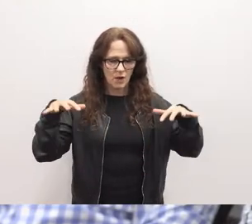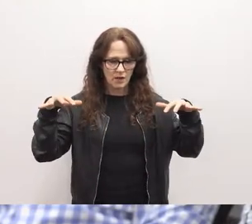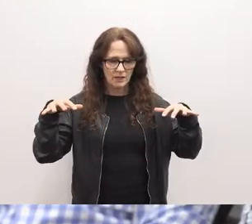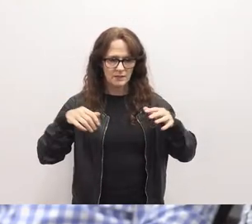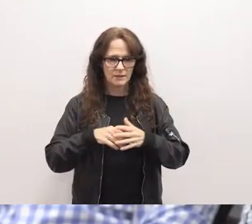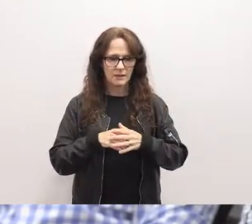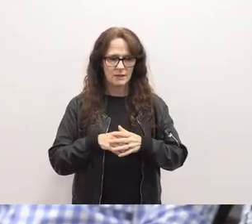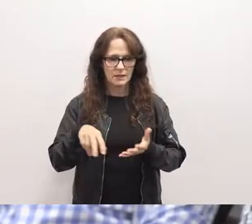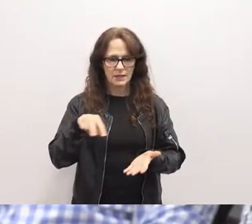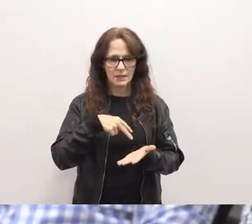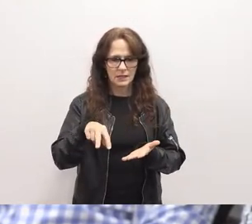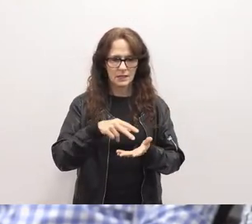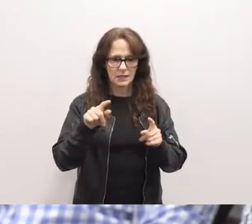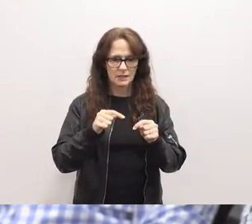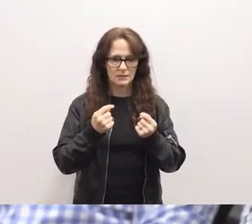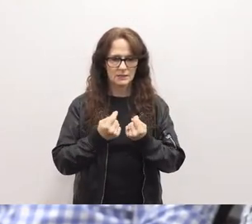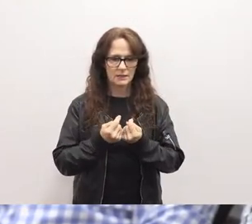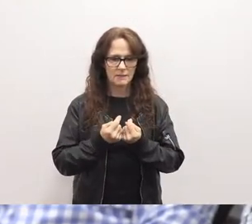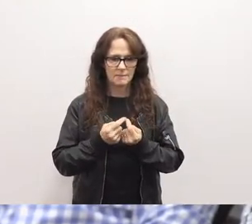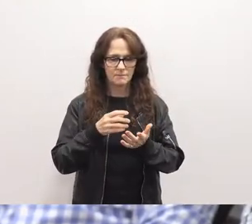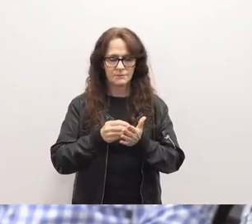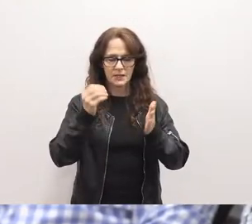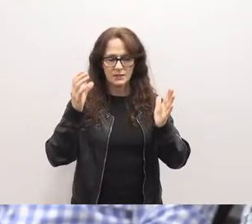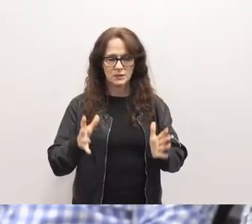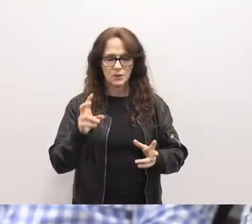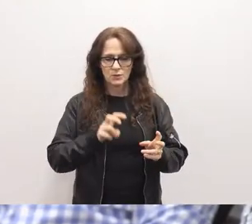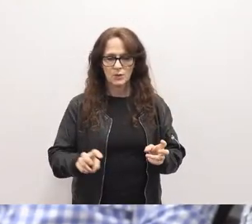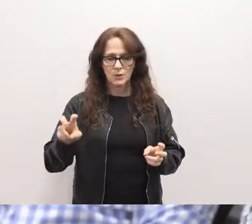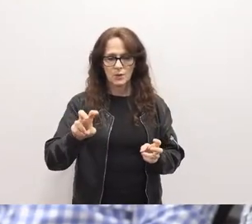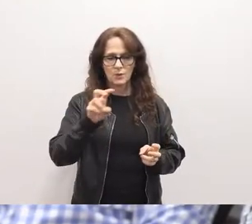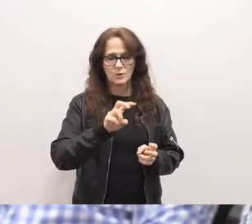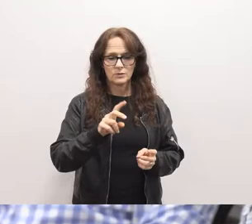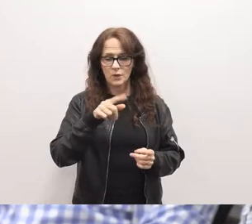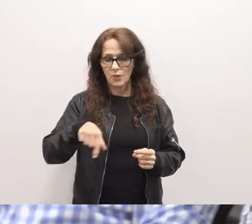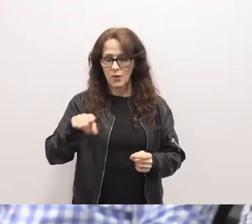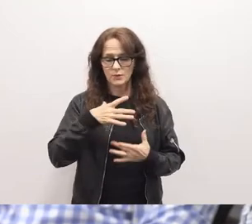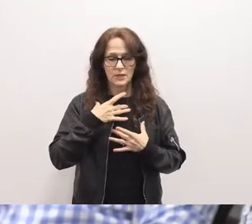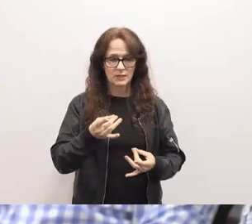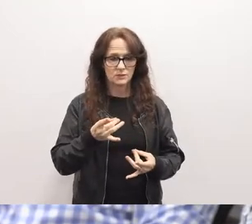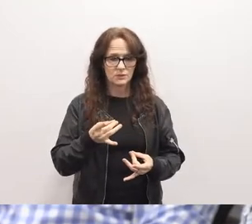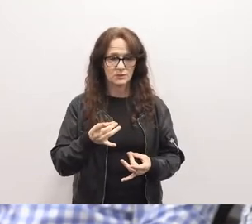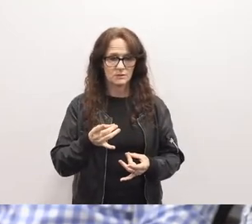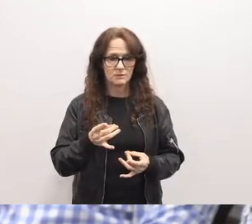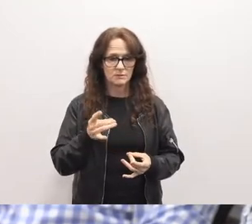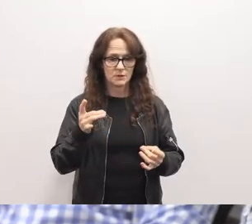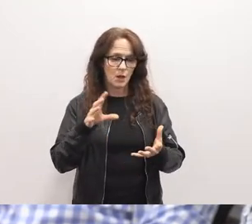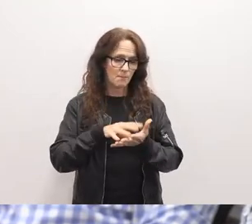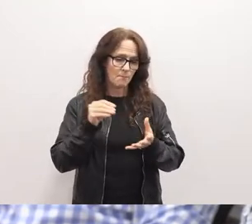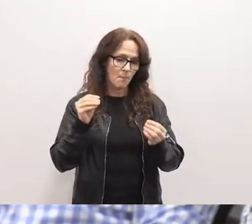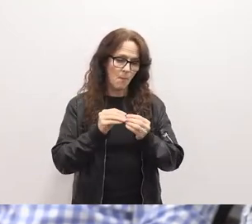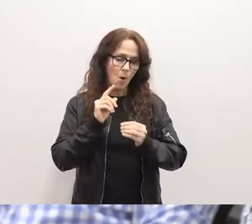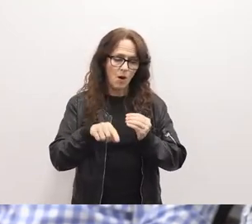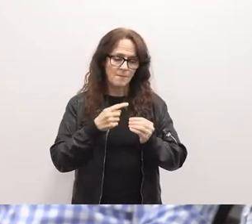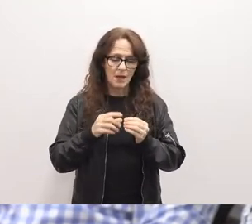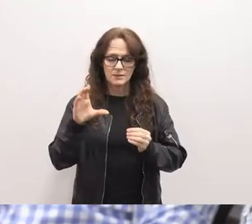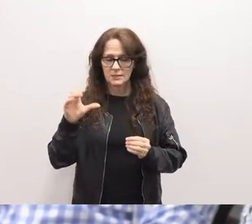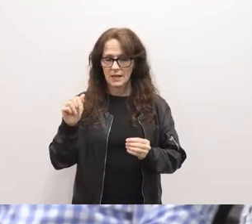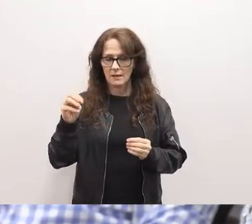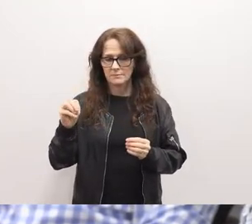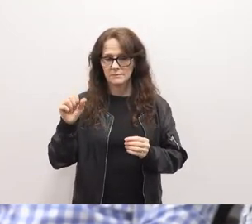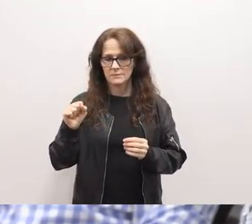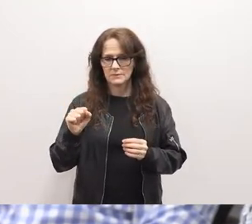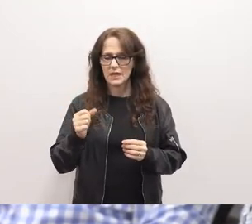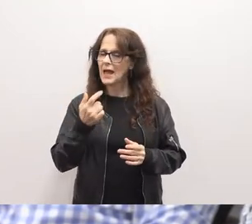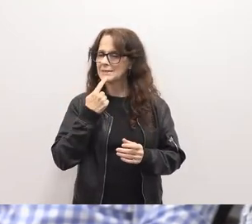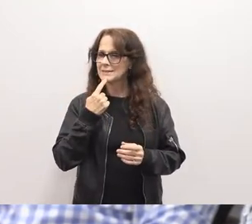which includes dance team. There will be student tours available to those interested in learning more about CAMS. All in all, I will say that